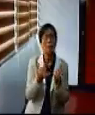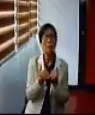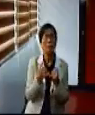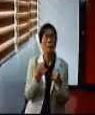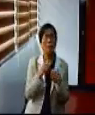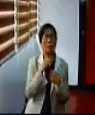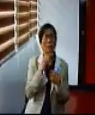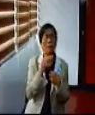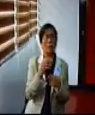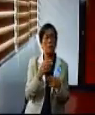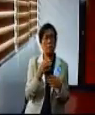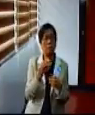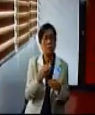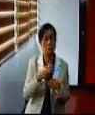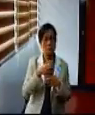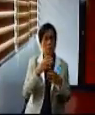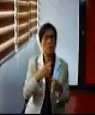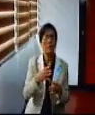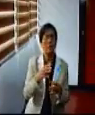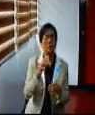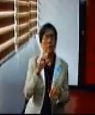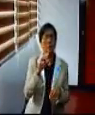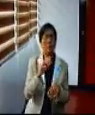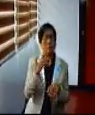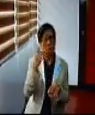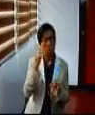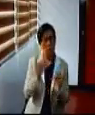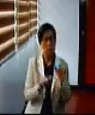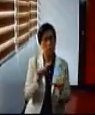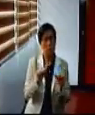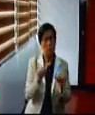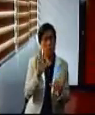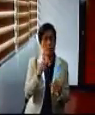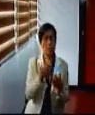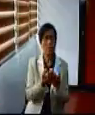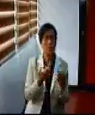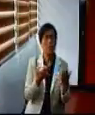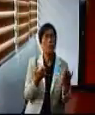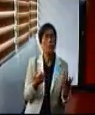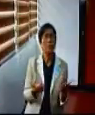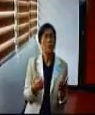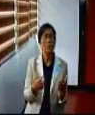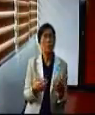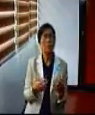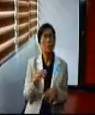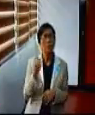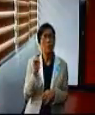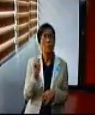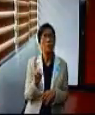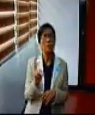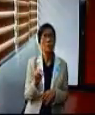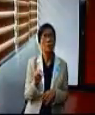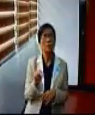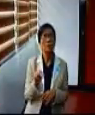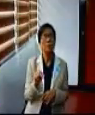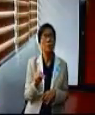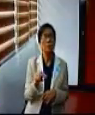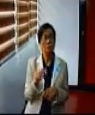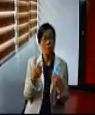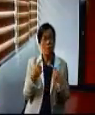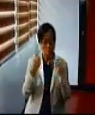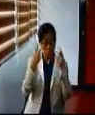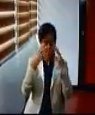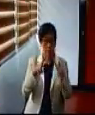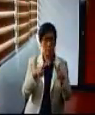express commitment or an assessment or the five elements that I set aside necessarily will have violated human